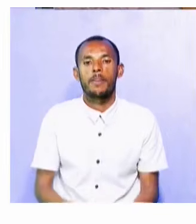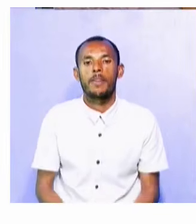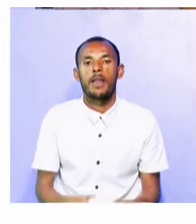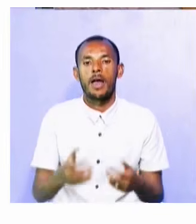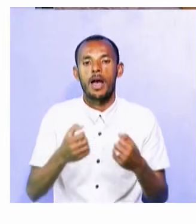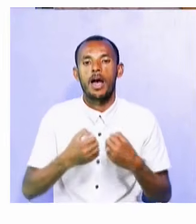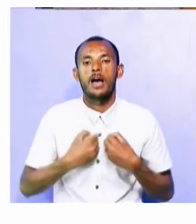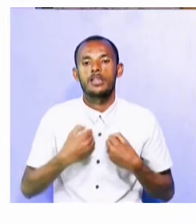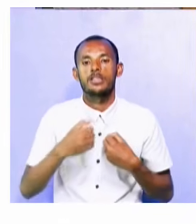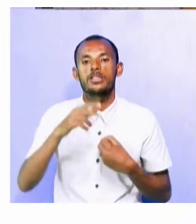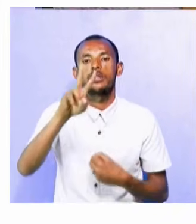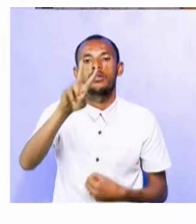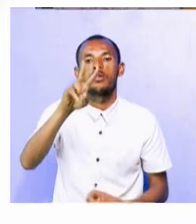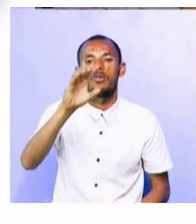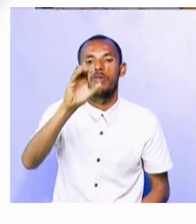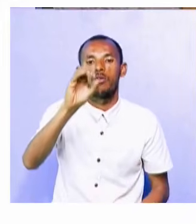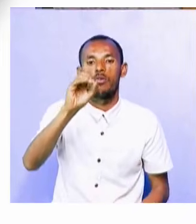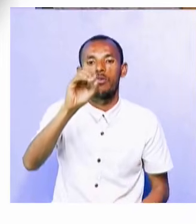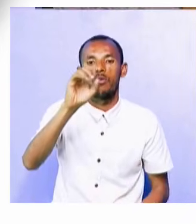has a volume